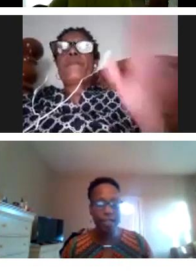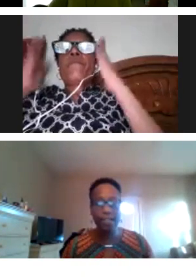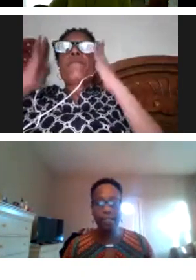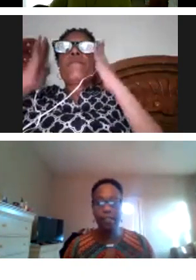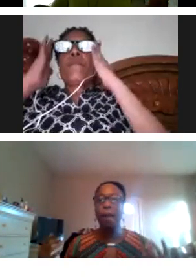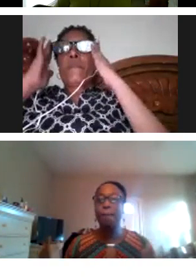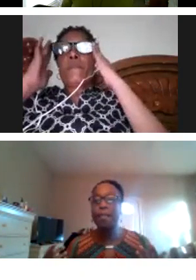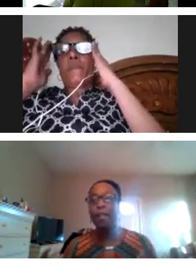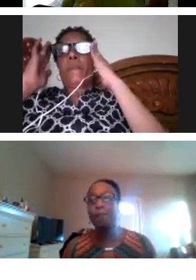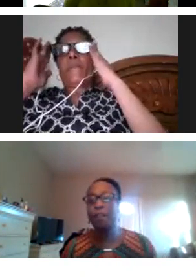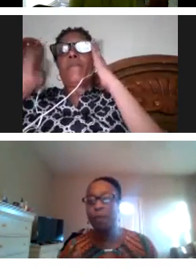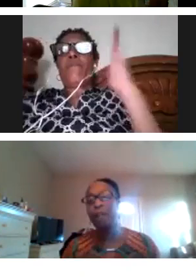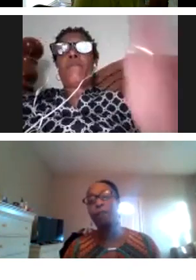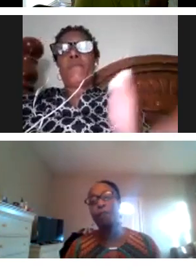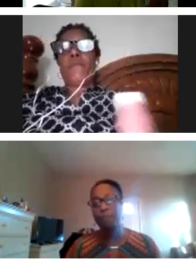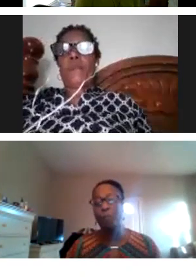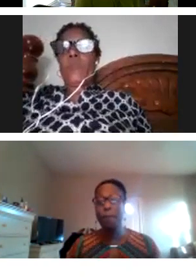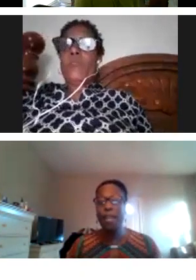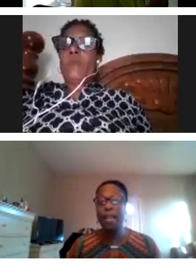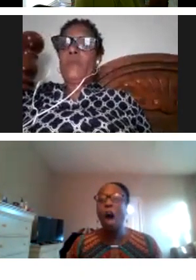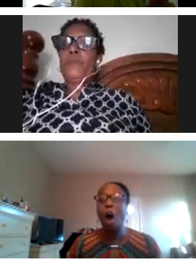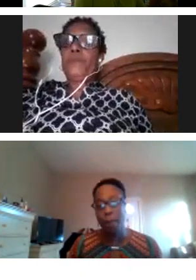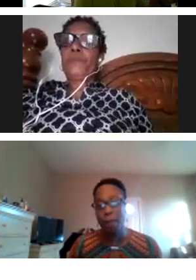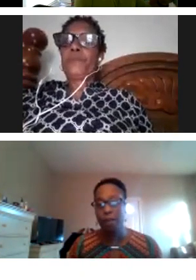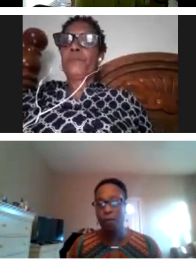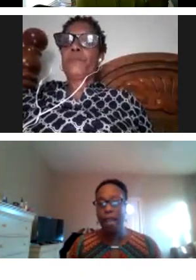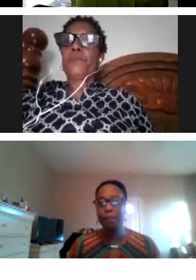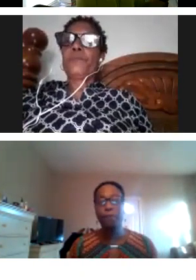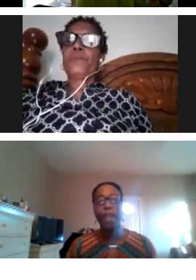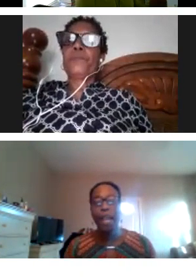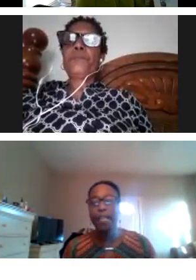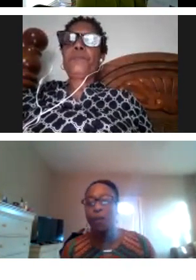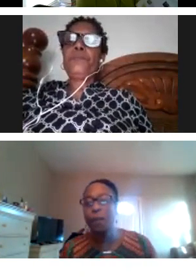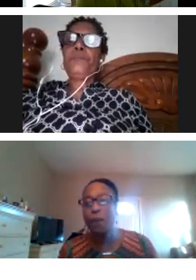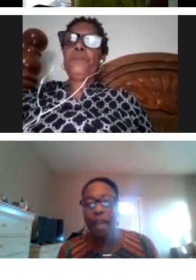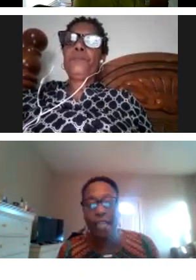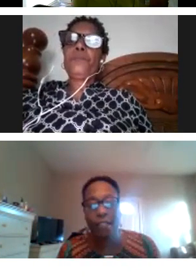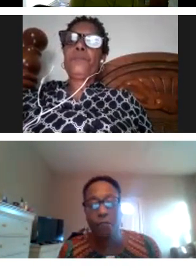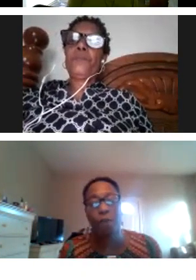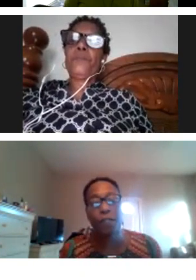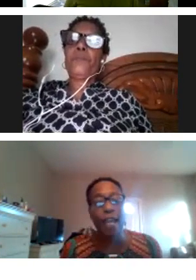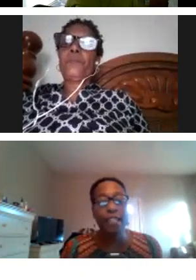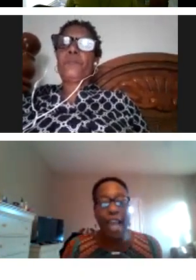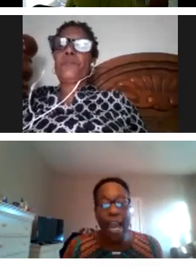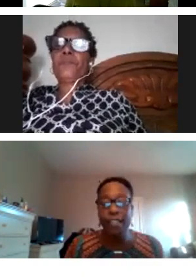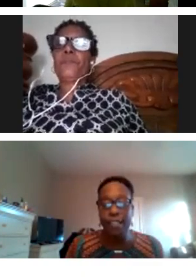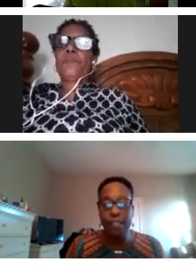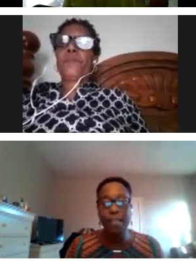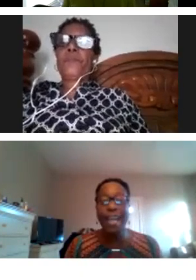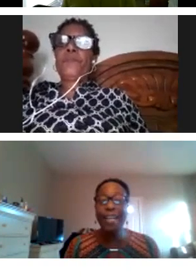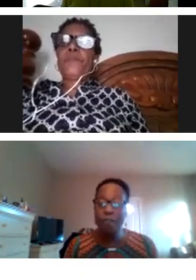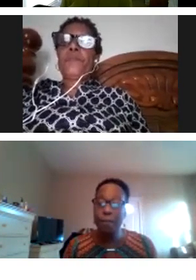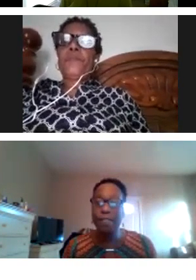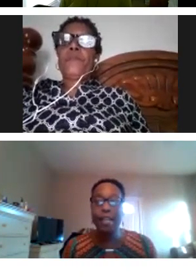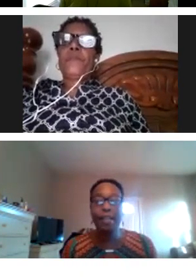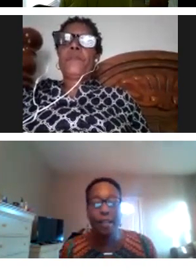our conditions, but the upliftment of women, all women, right? And so we mobilized to form and challenge systems